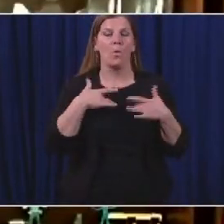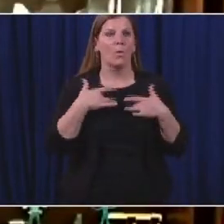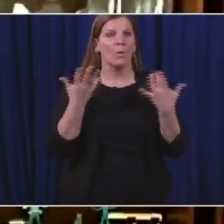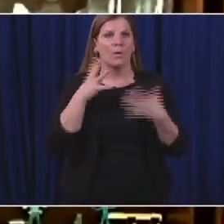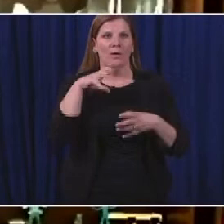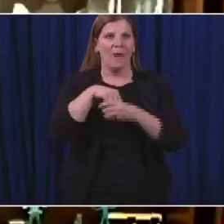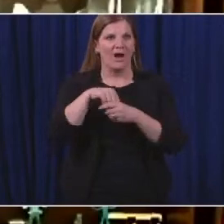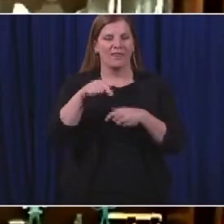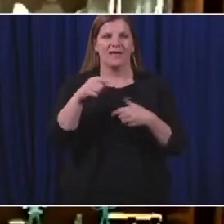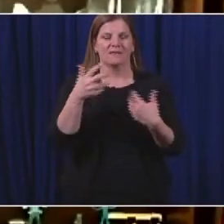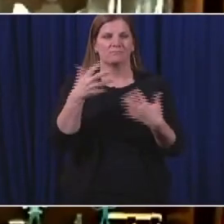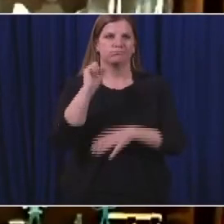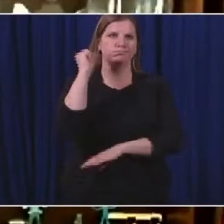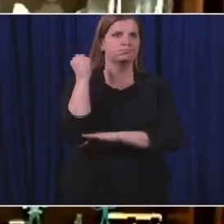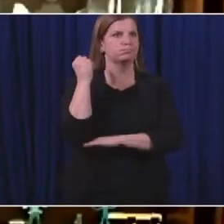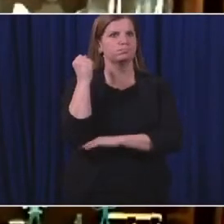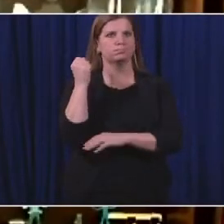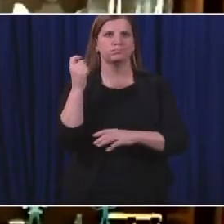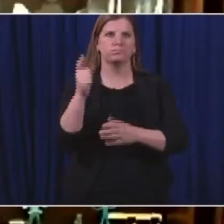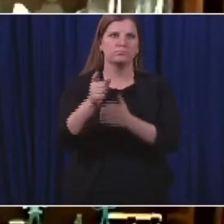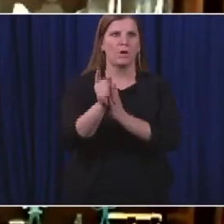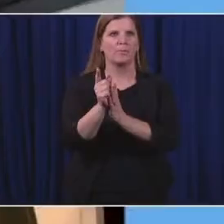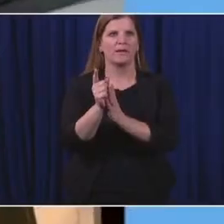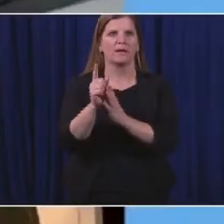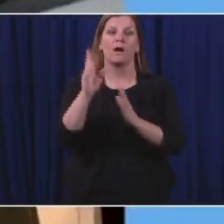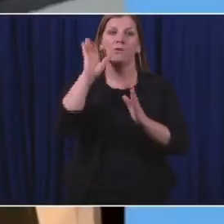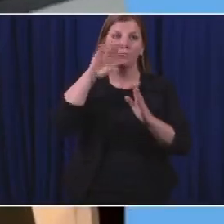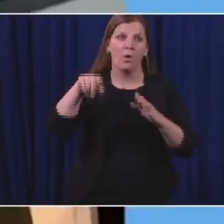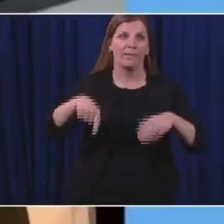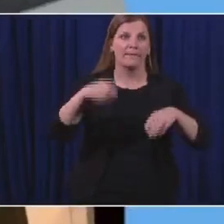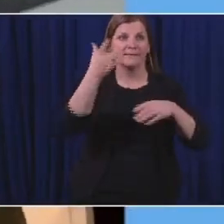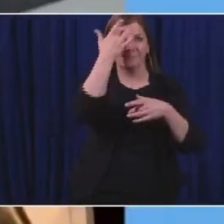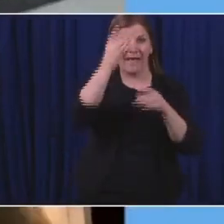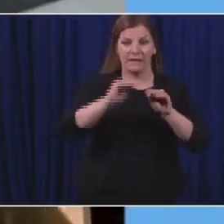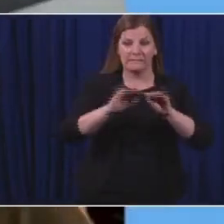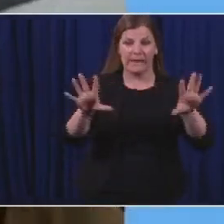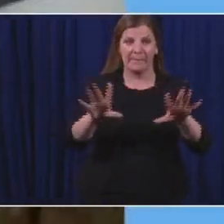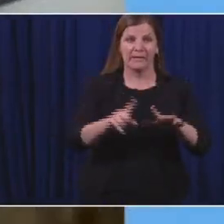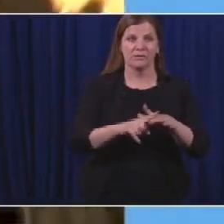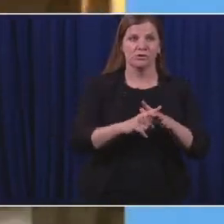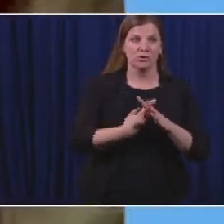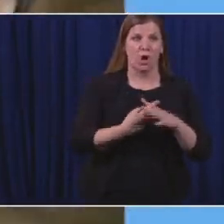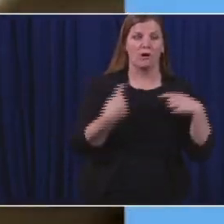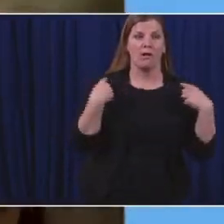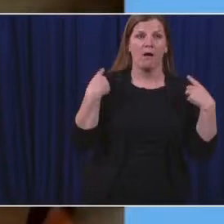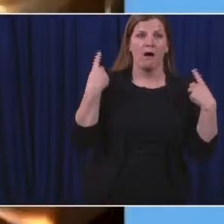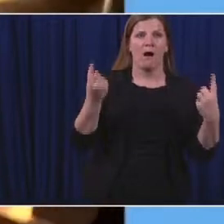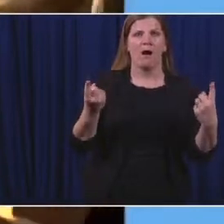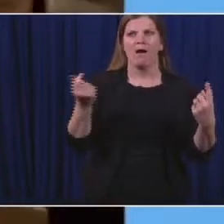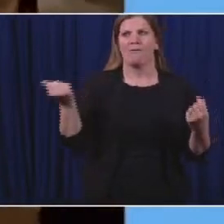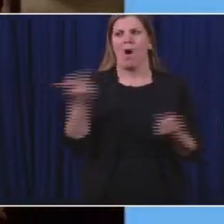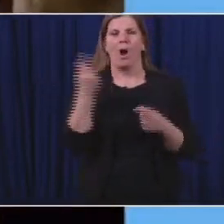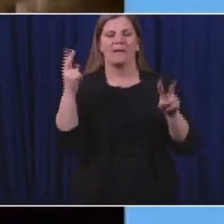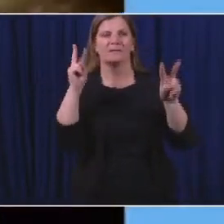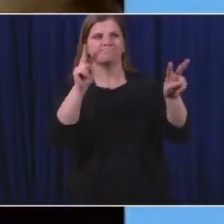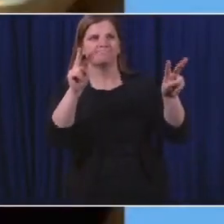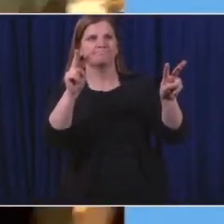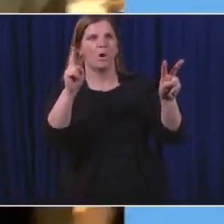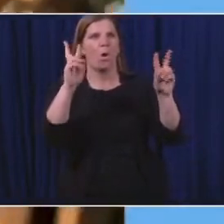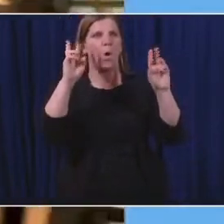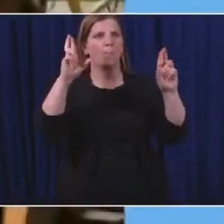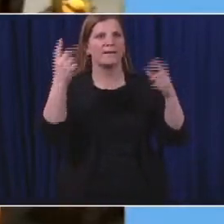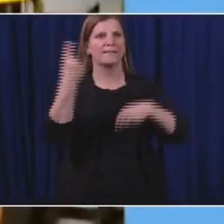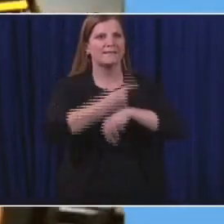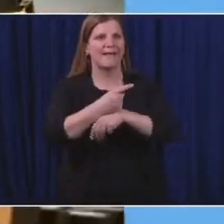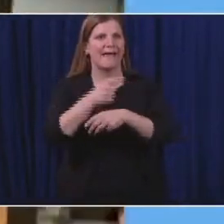that I think from the beginning of the pandemic, we've all been looking forward to this moment in time. As you mentioned, we got